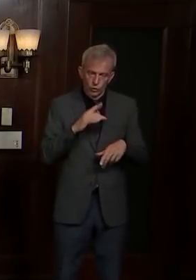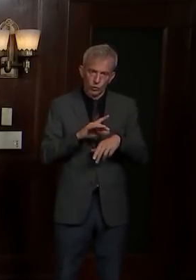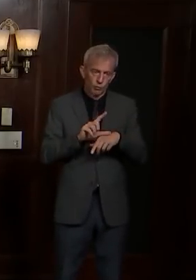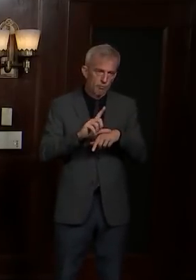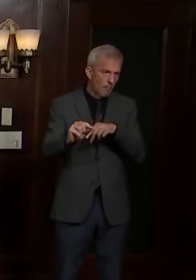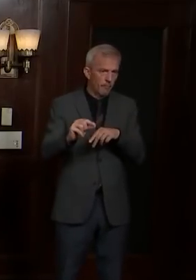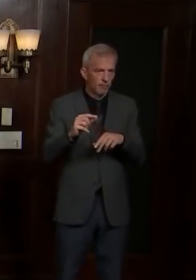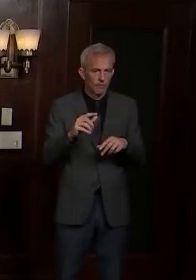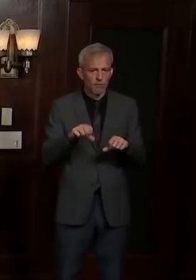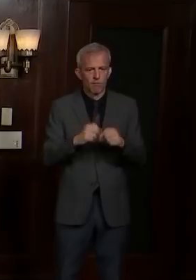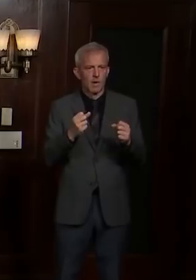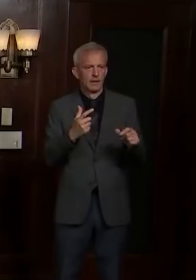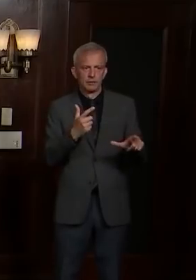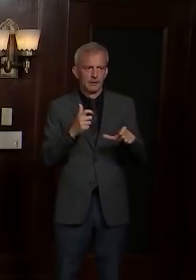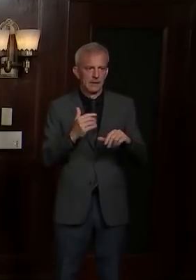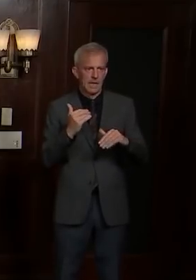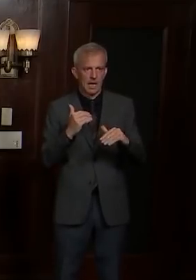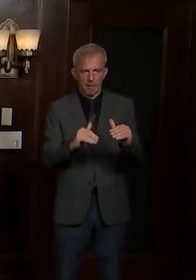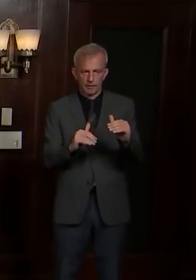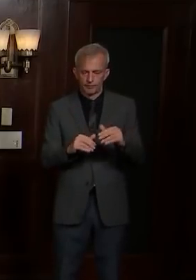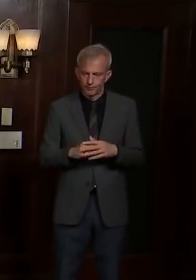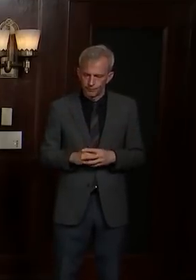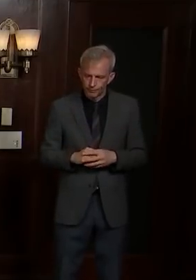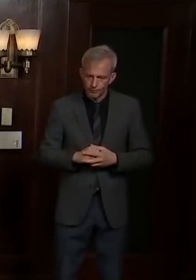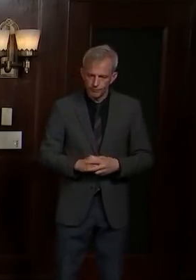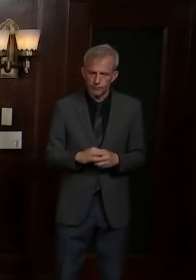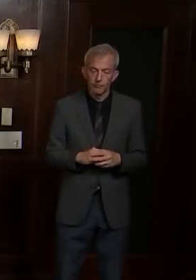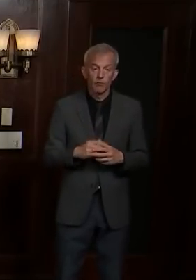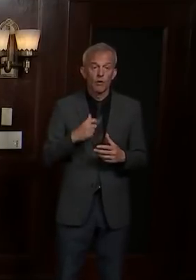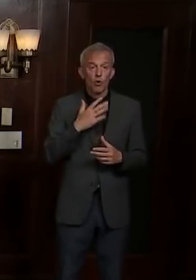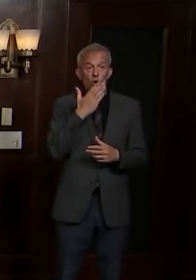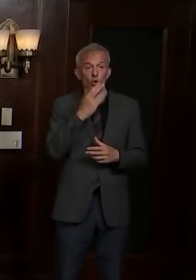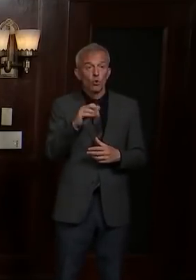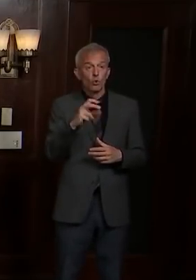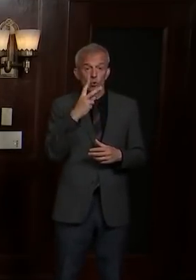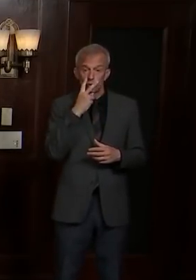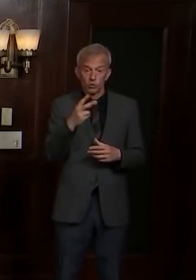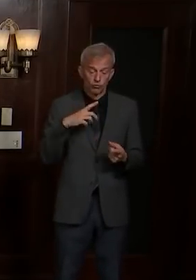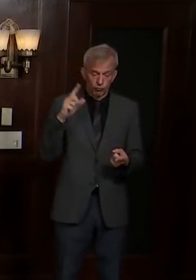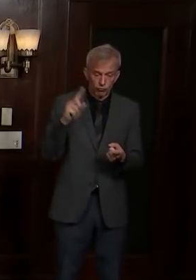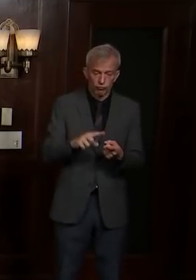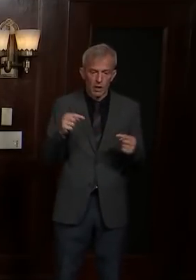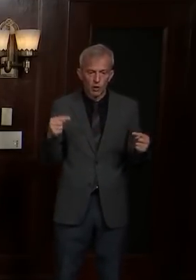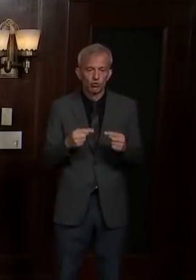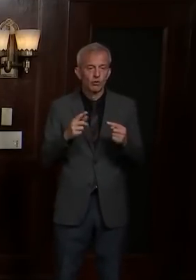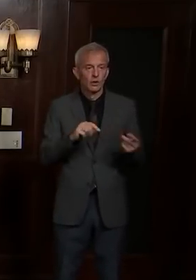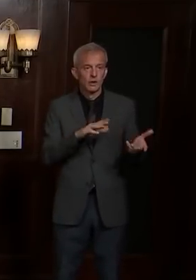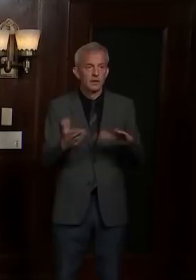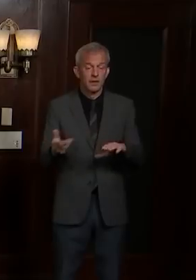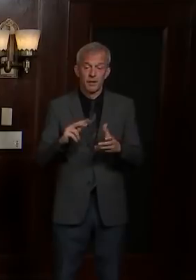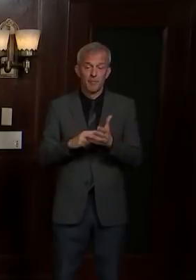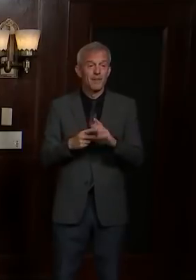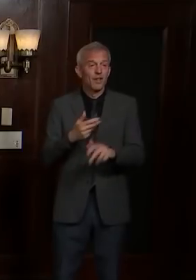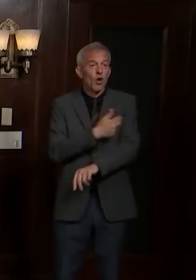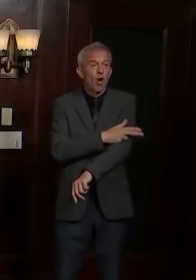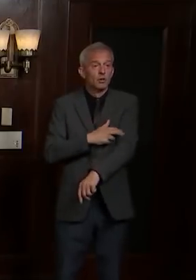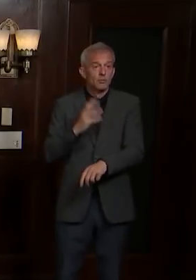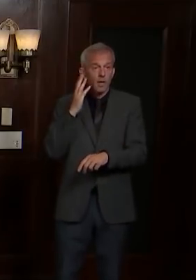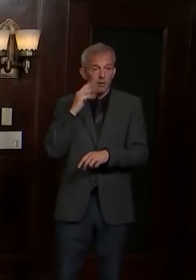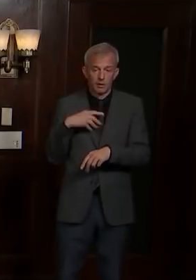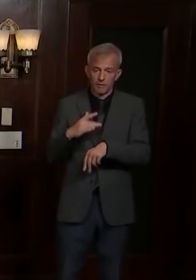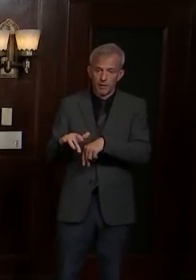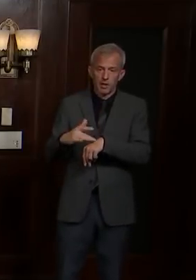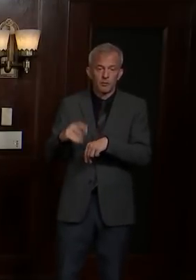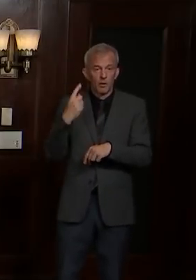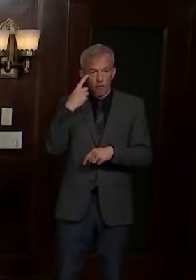good news to see a drop in our traffic injuries and deaths in our neighborhoods. This is also freeing up hospital beds that we will badly need for the